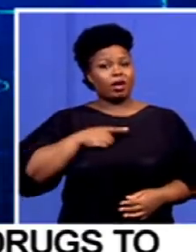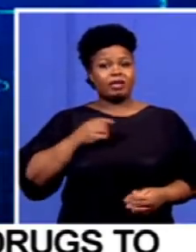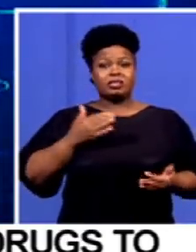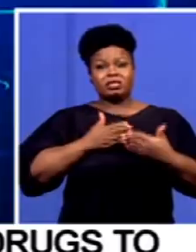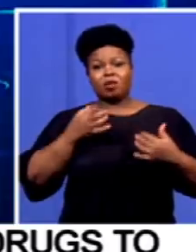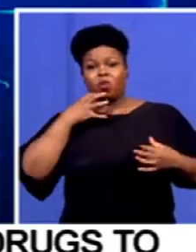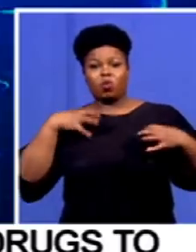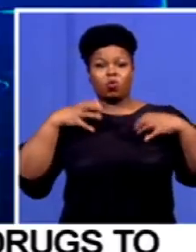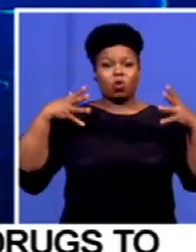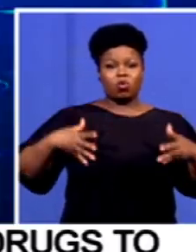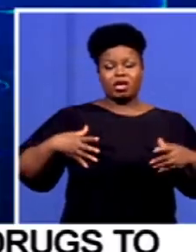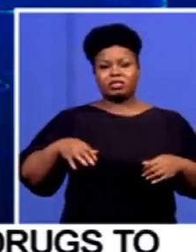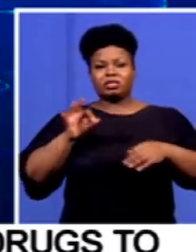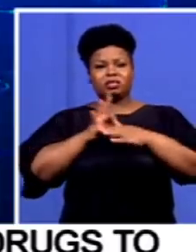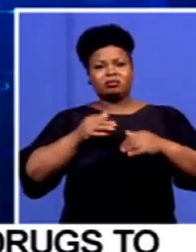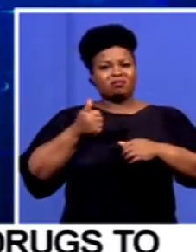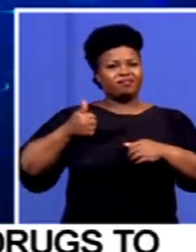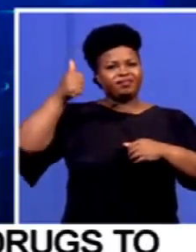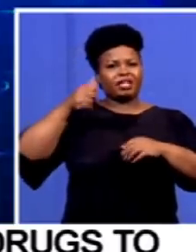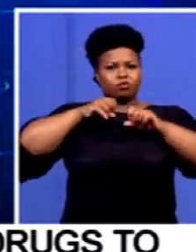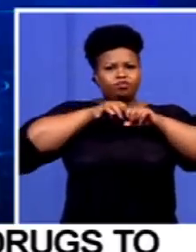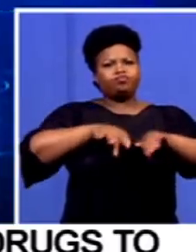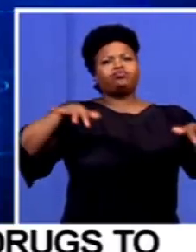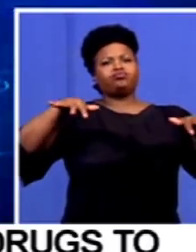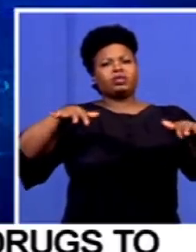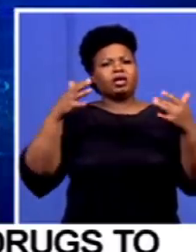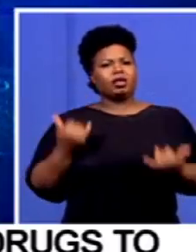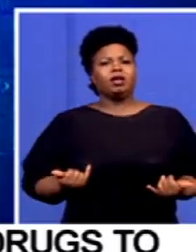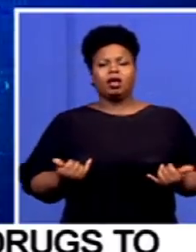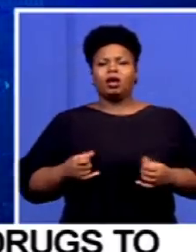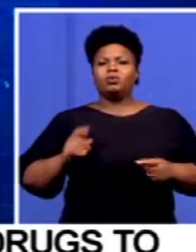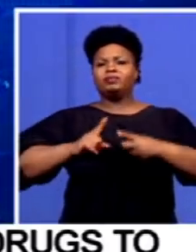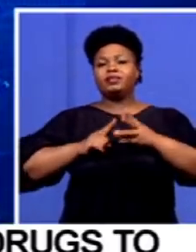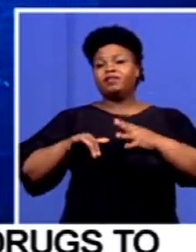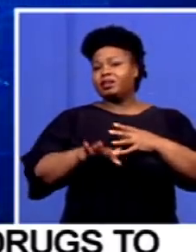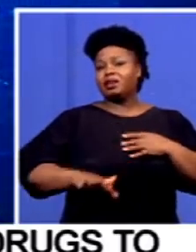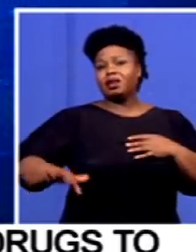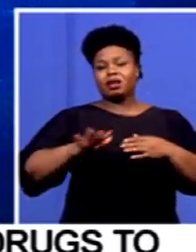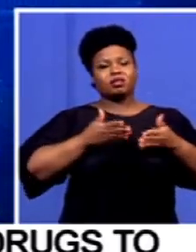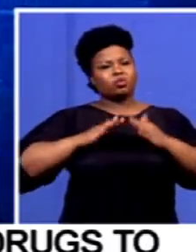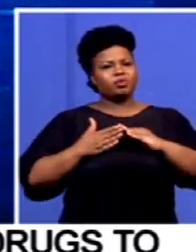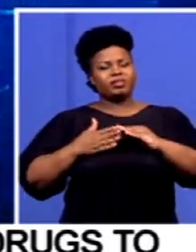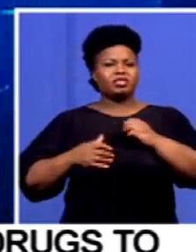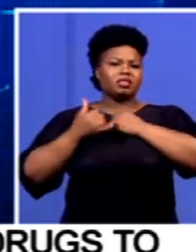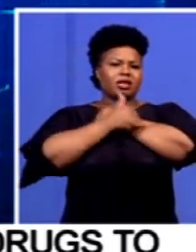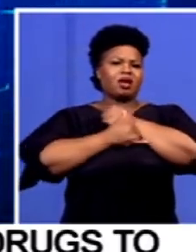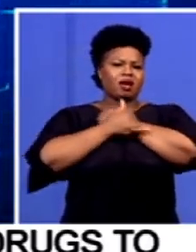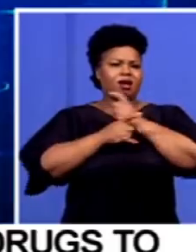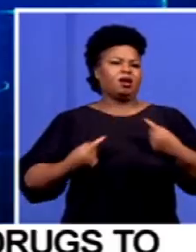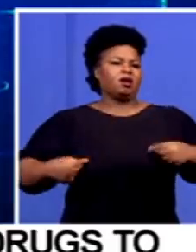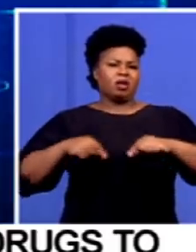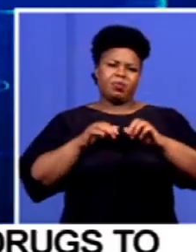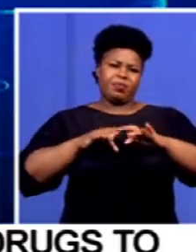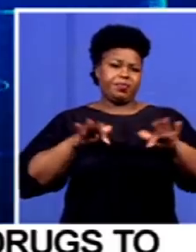and the syndicates are infiltrating areas of our country where